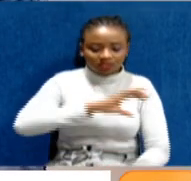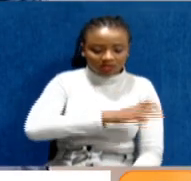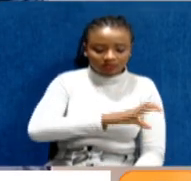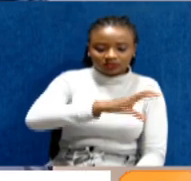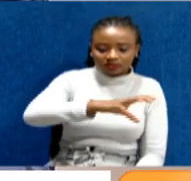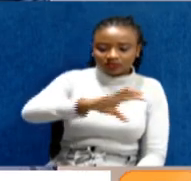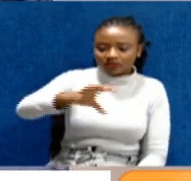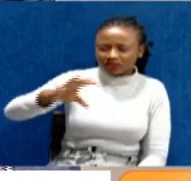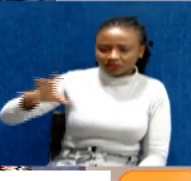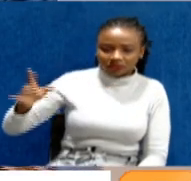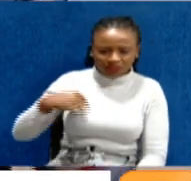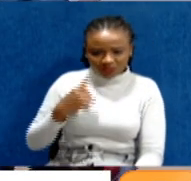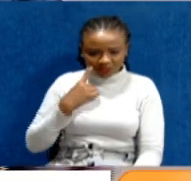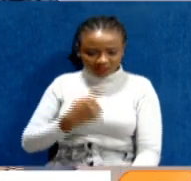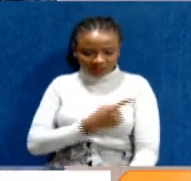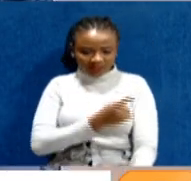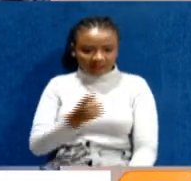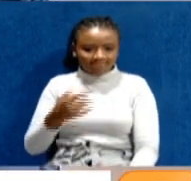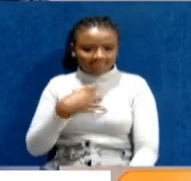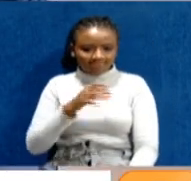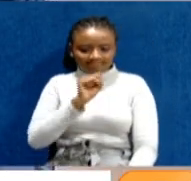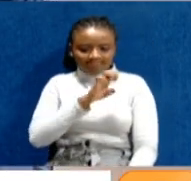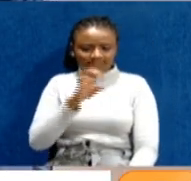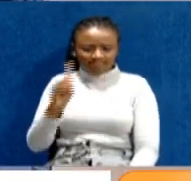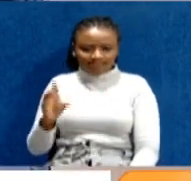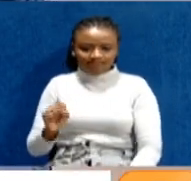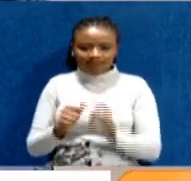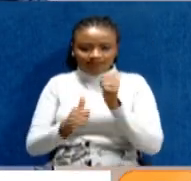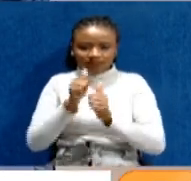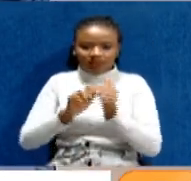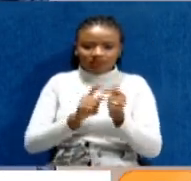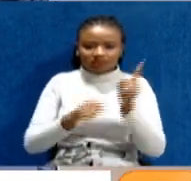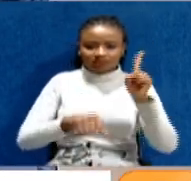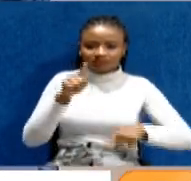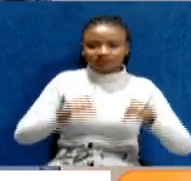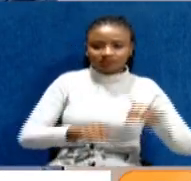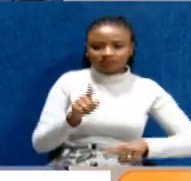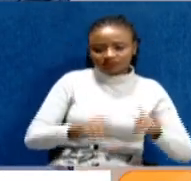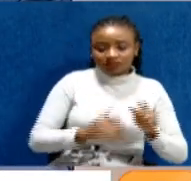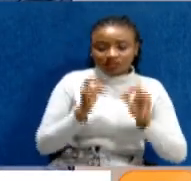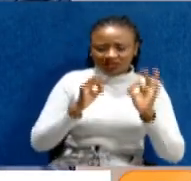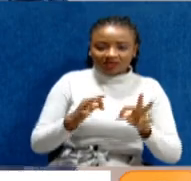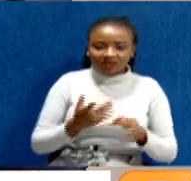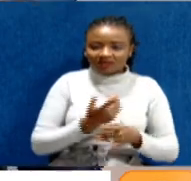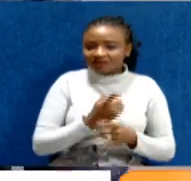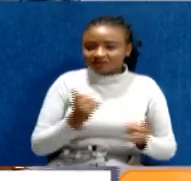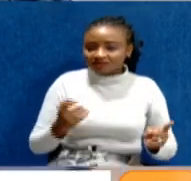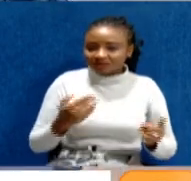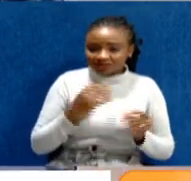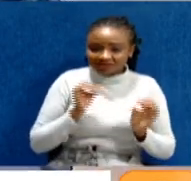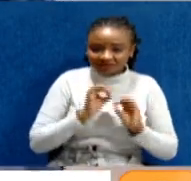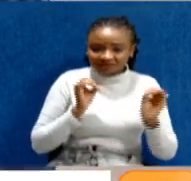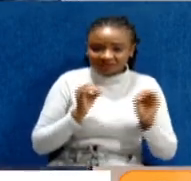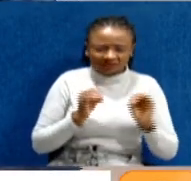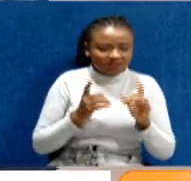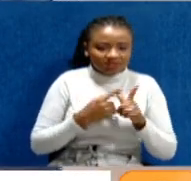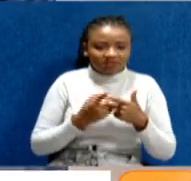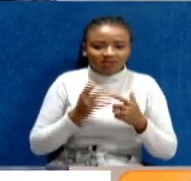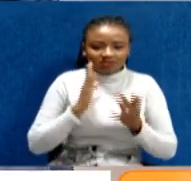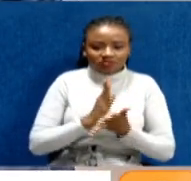varieties that are available that we can rescue. Because if we don't do this, then we shall be losing all our genomes for